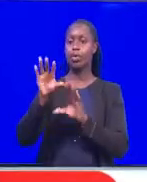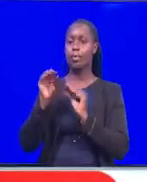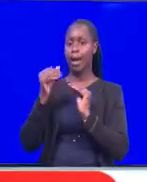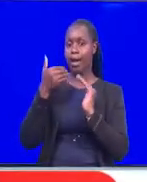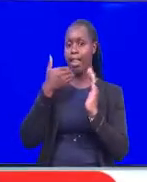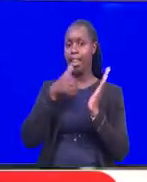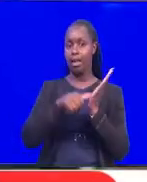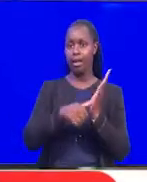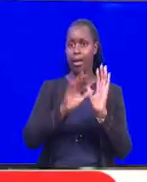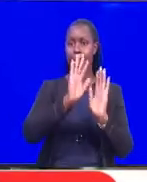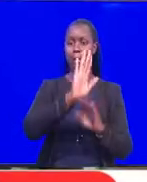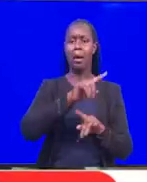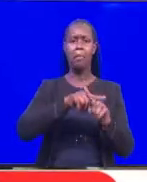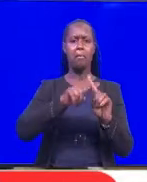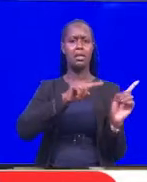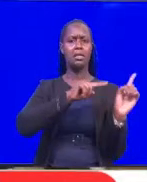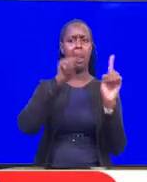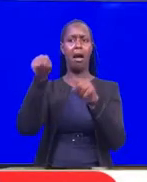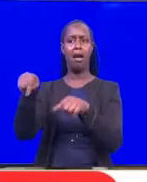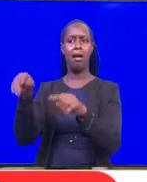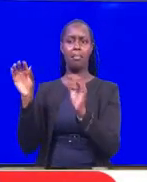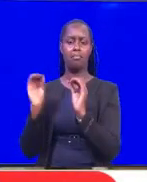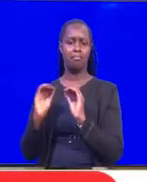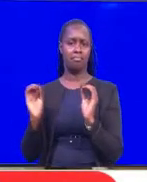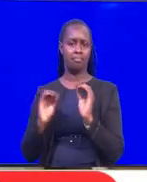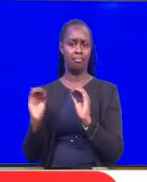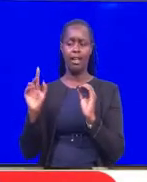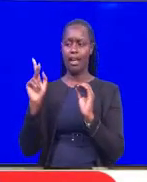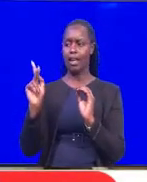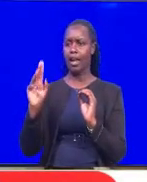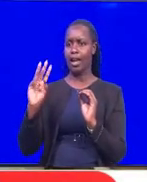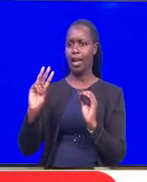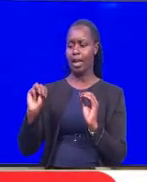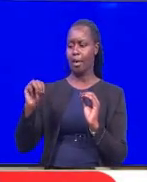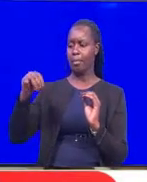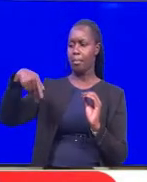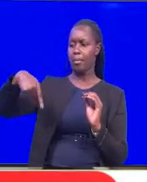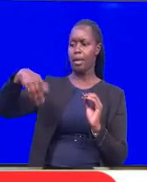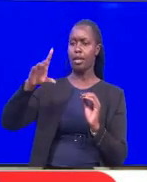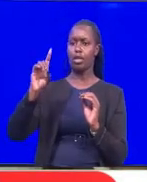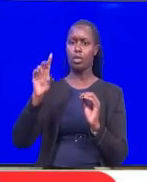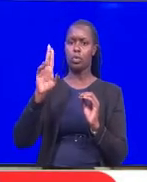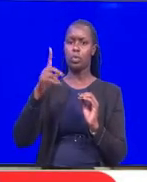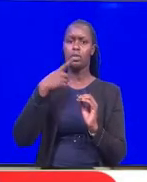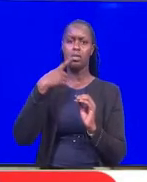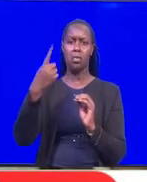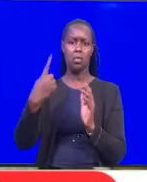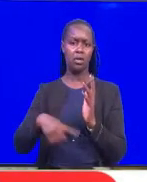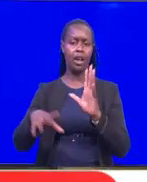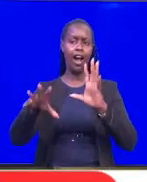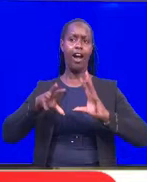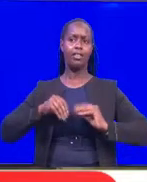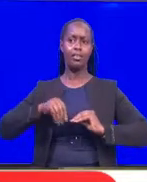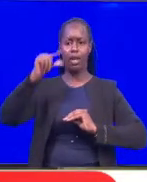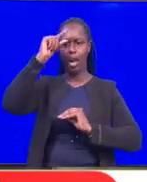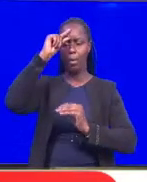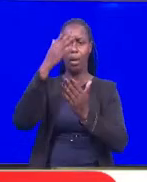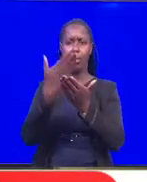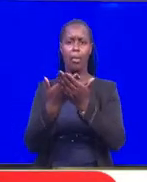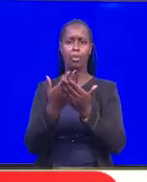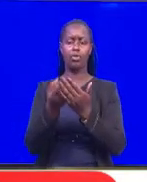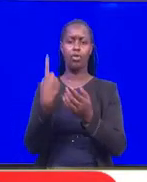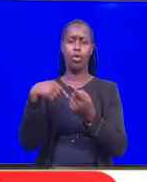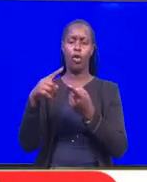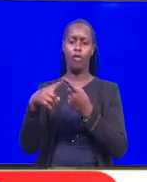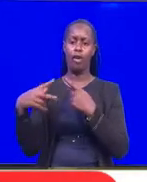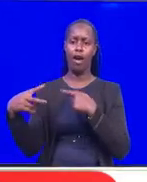they were a no-show. KMPDU has maintained that they are not willing to accept the government's proposal of cutting the